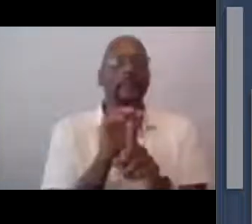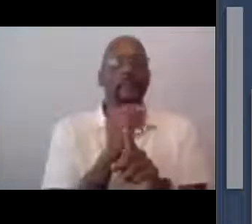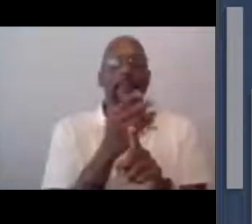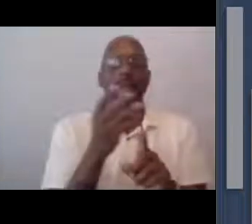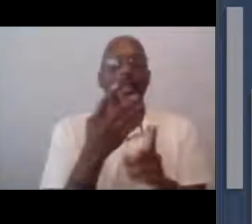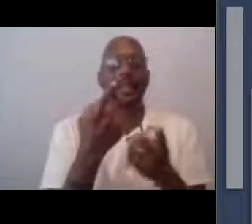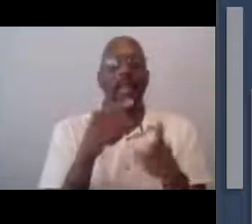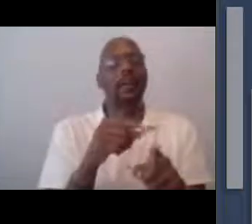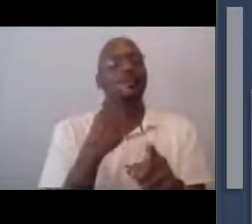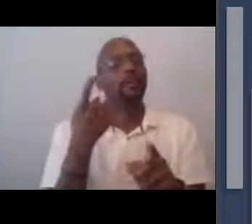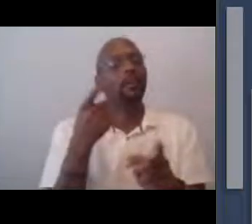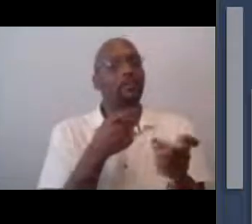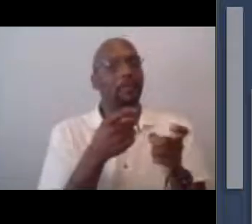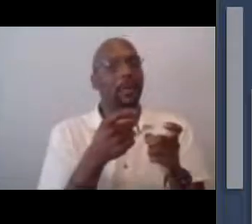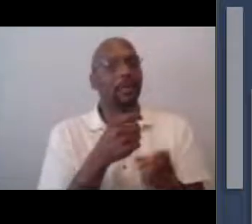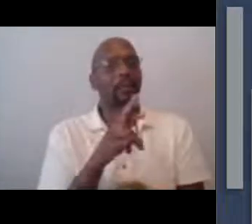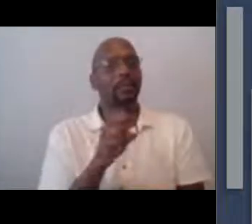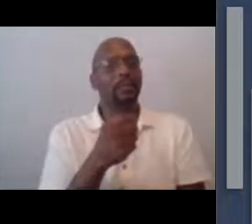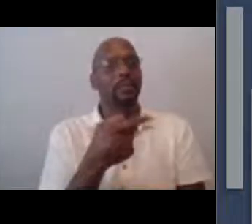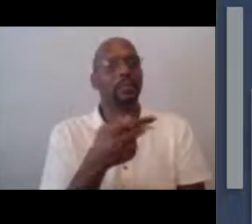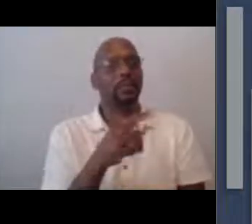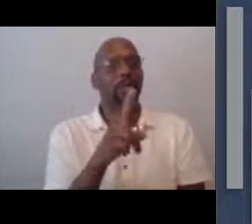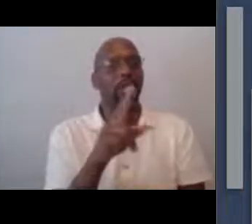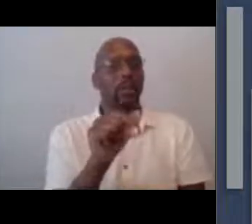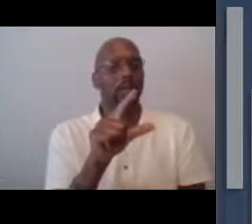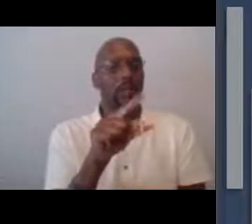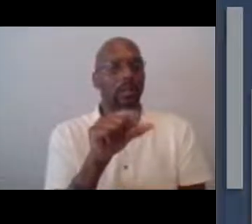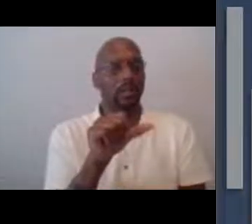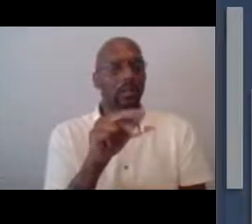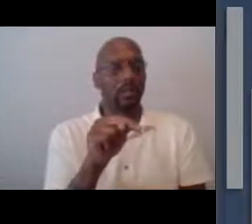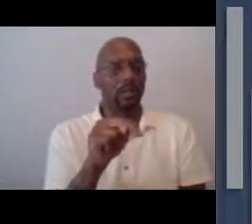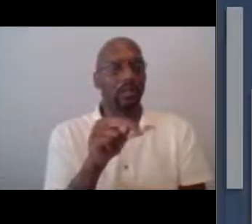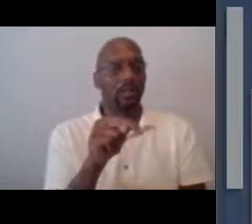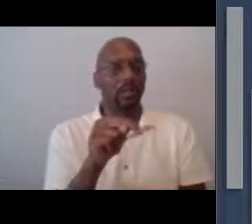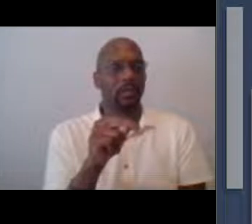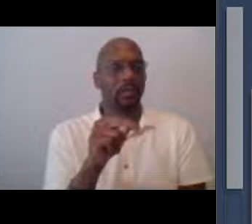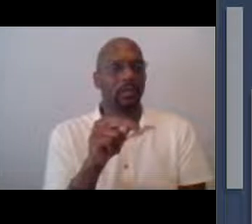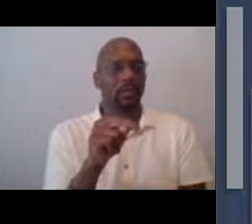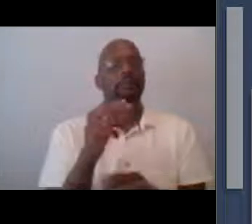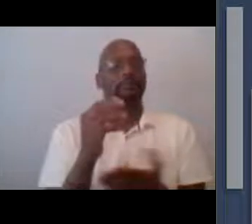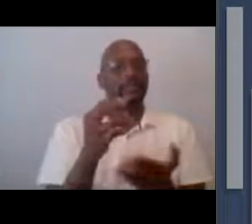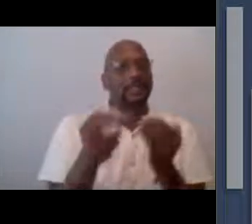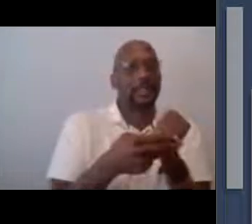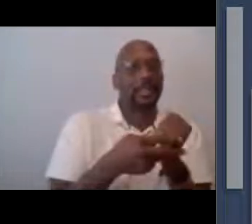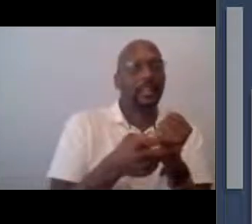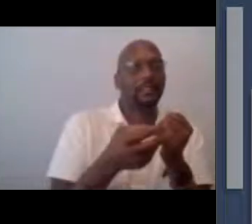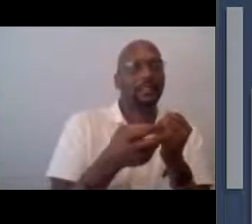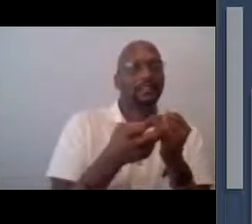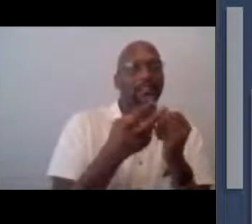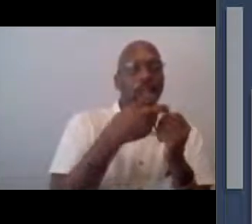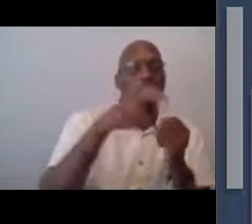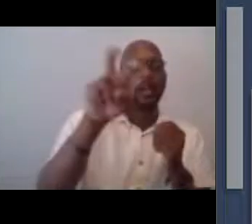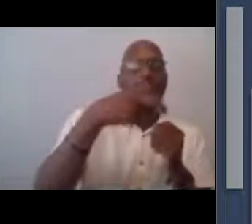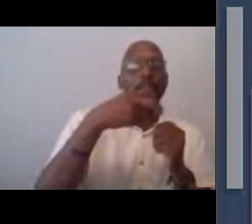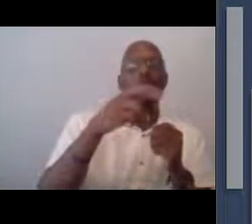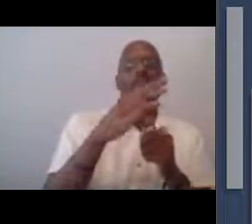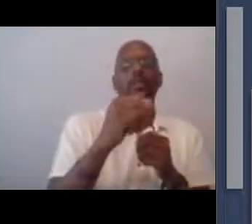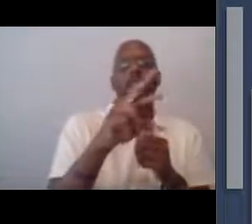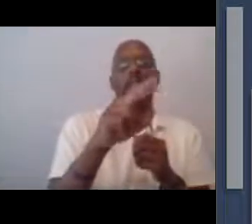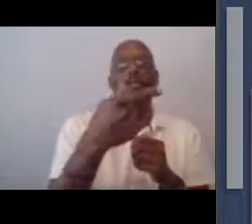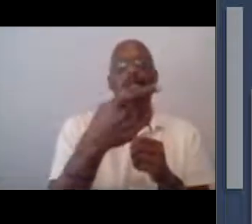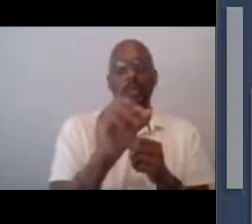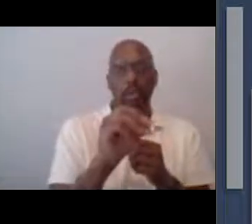regulation that's there. The use of inland ports for storage and transfer of cargo containers. So there's a